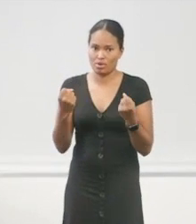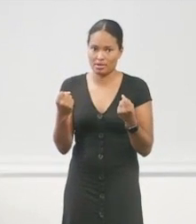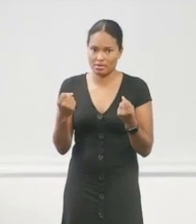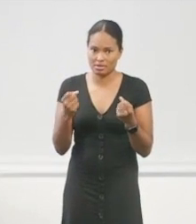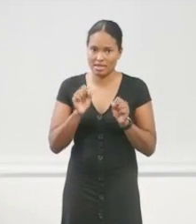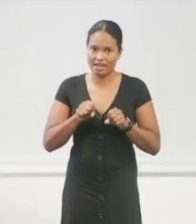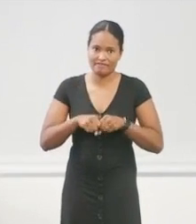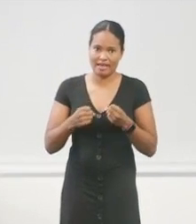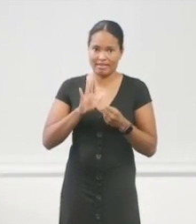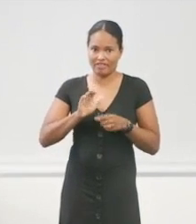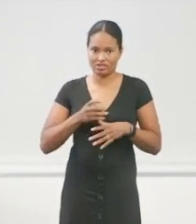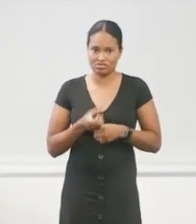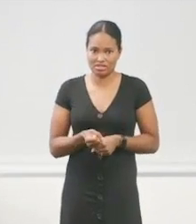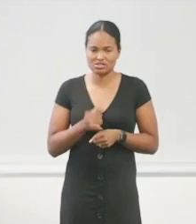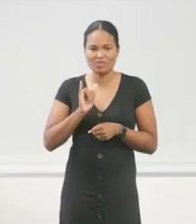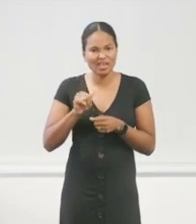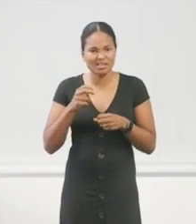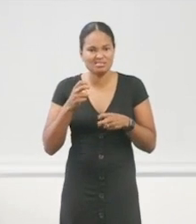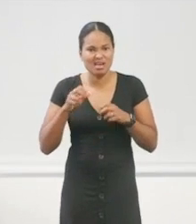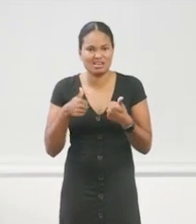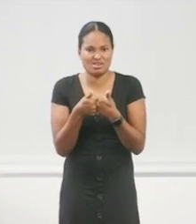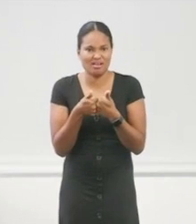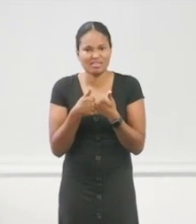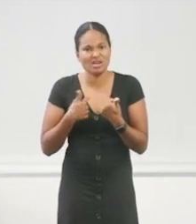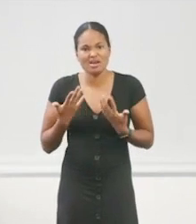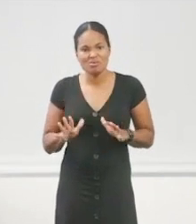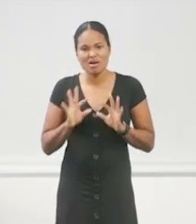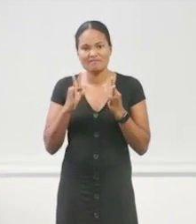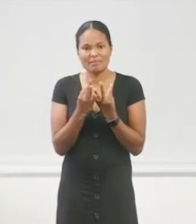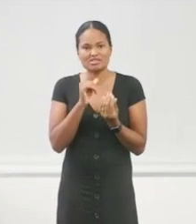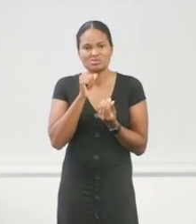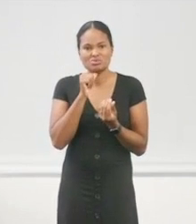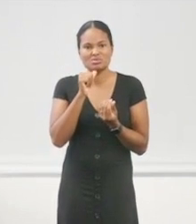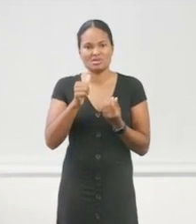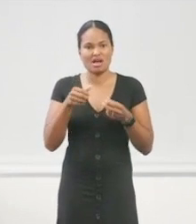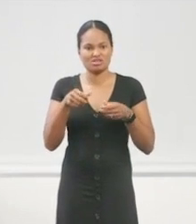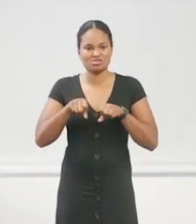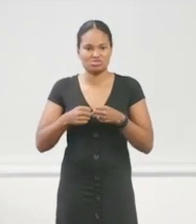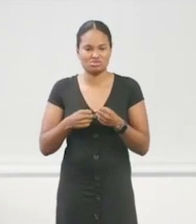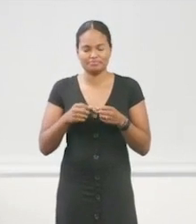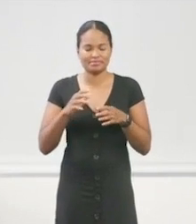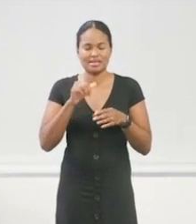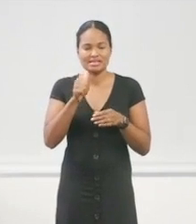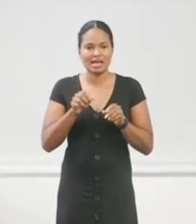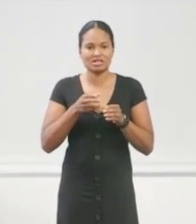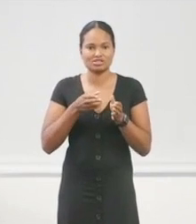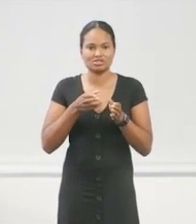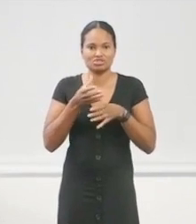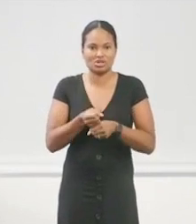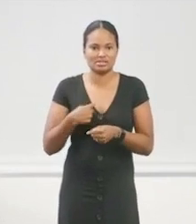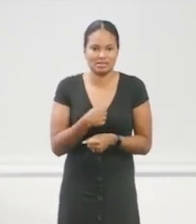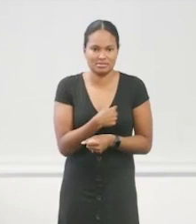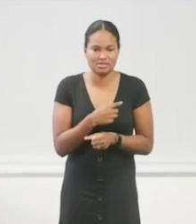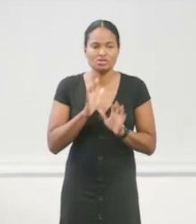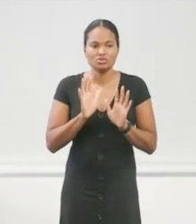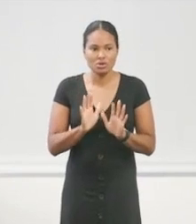a challenge for me as I look through and assess how things are going and what's being done out there.